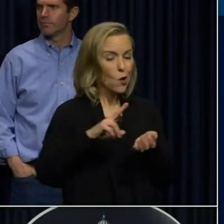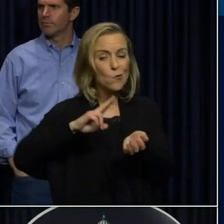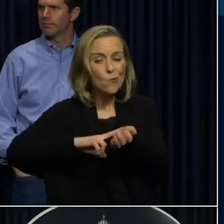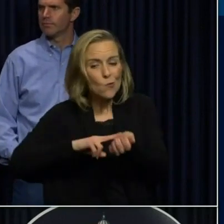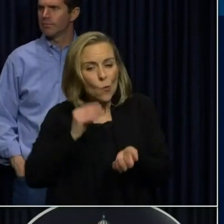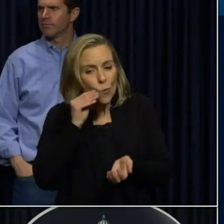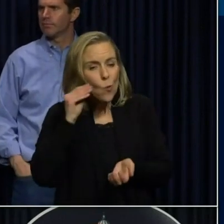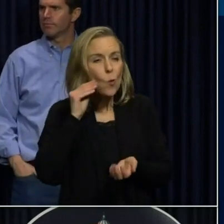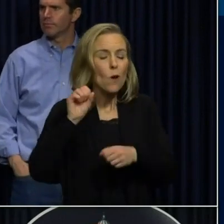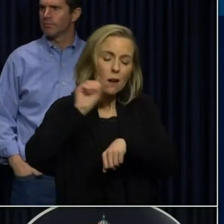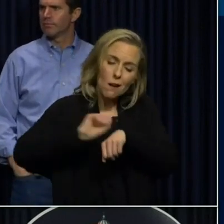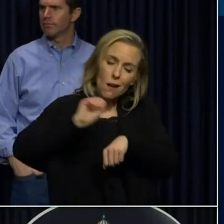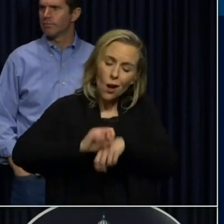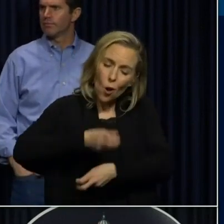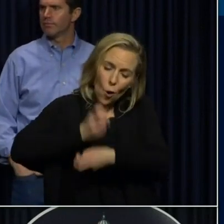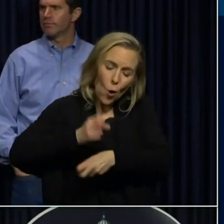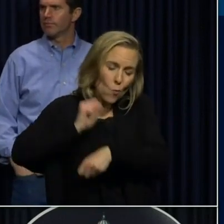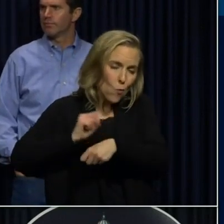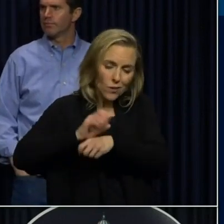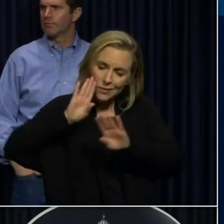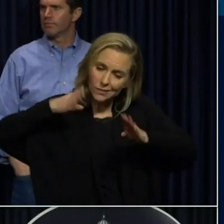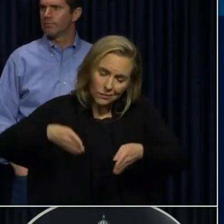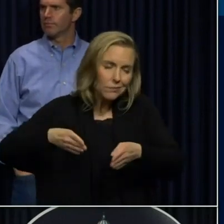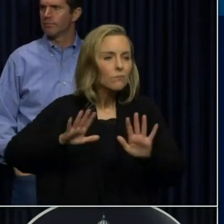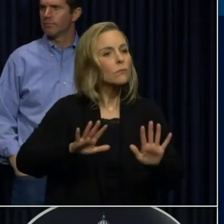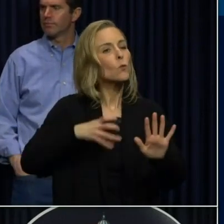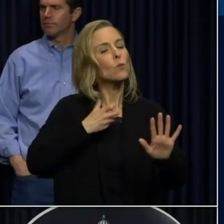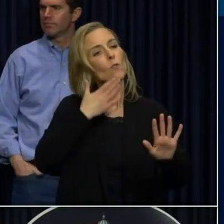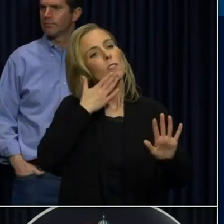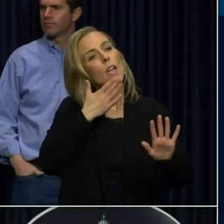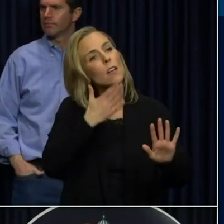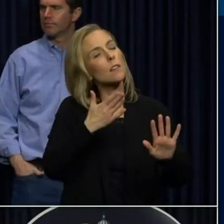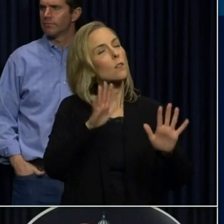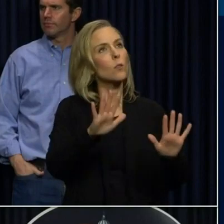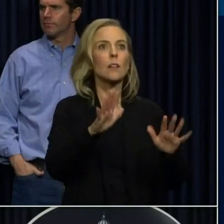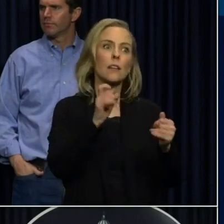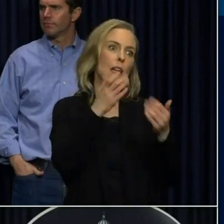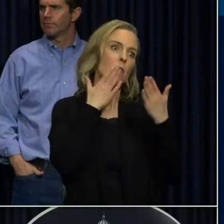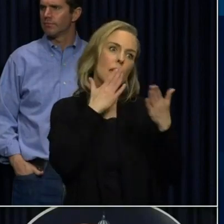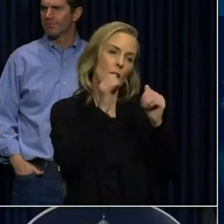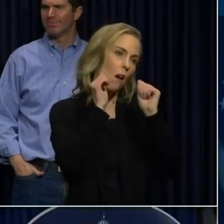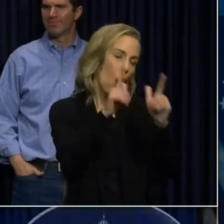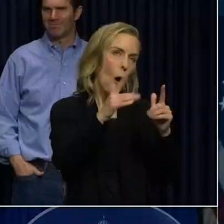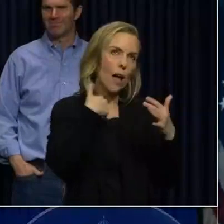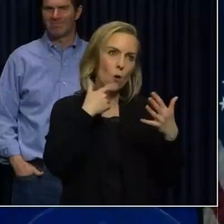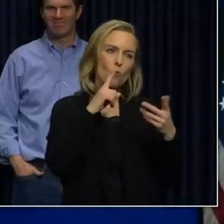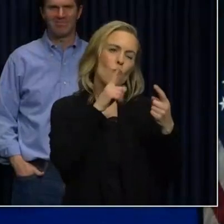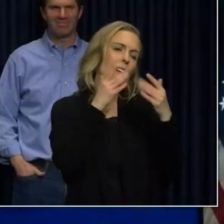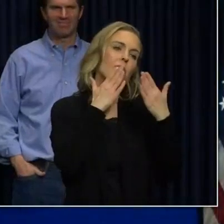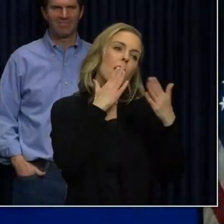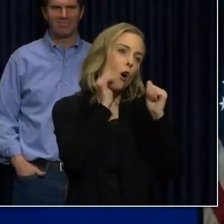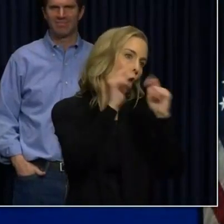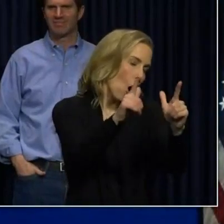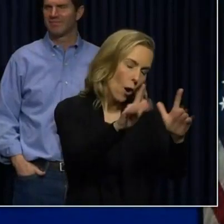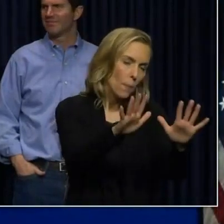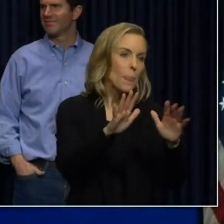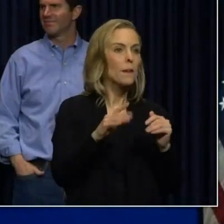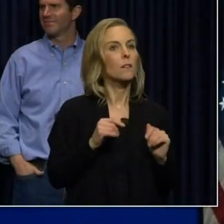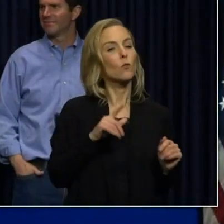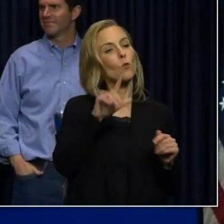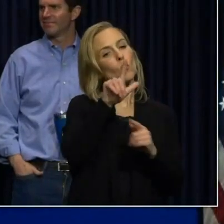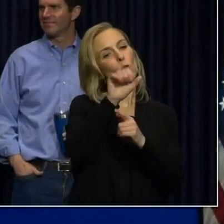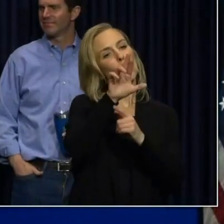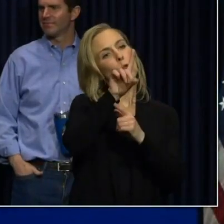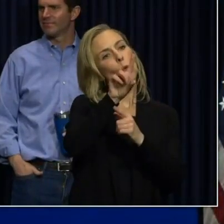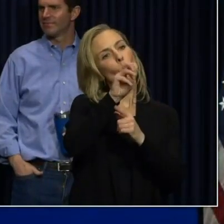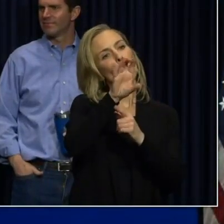and all the hard work that's gone into that, I'd like to we can never thank everybody, so thank you to everybody, but Lord's Mercy